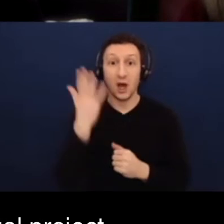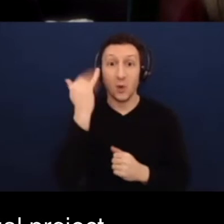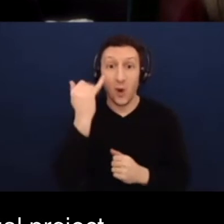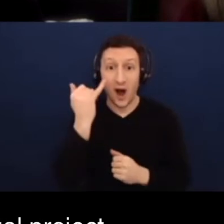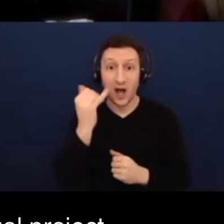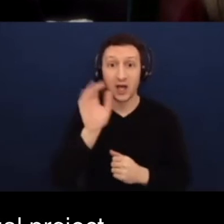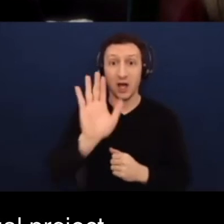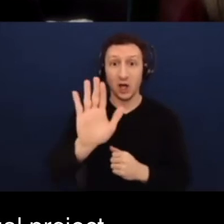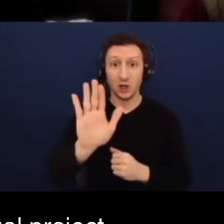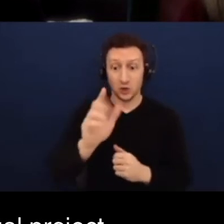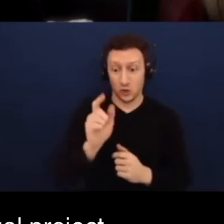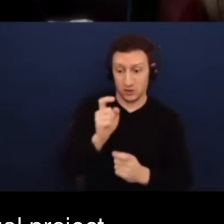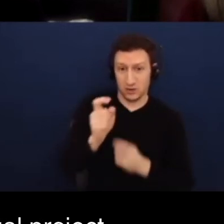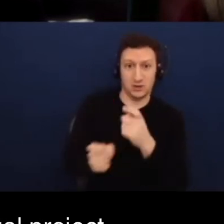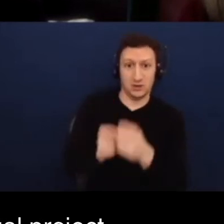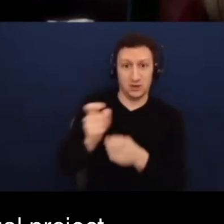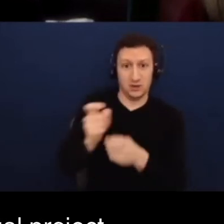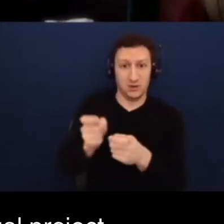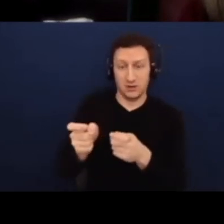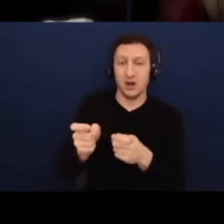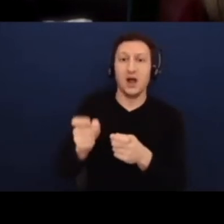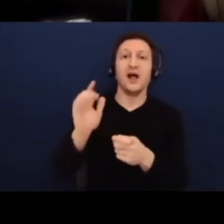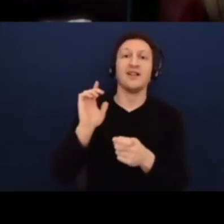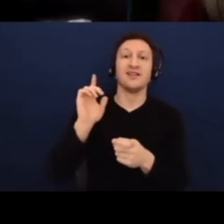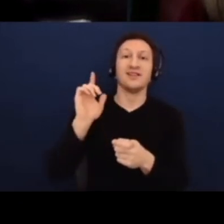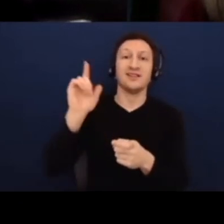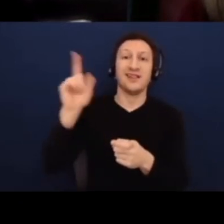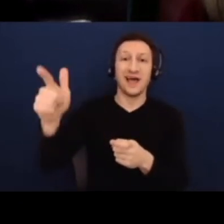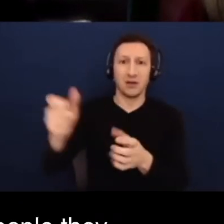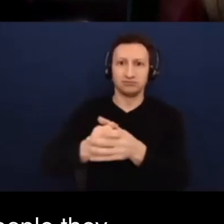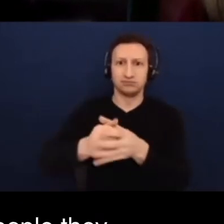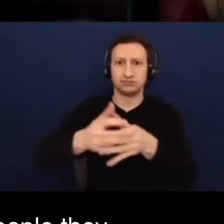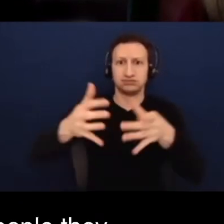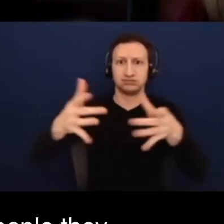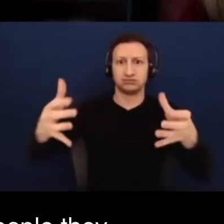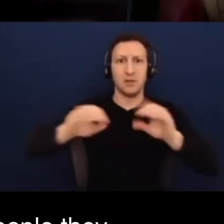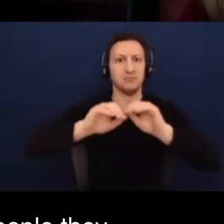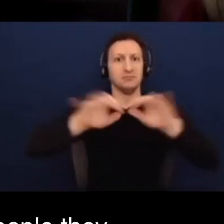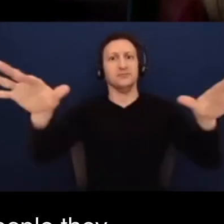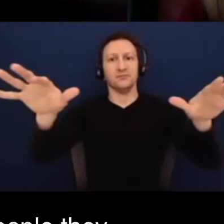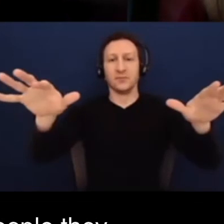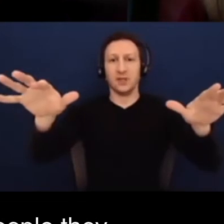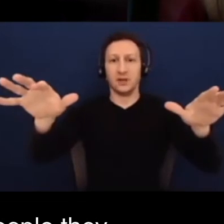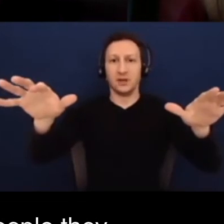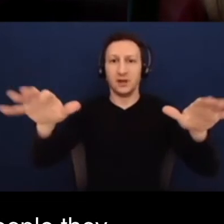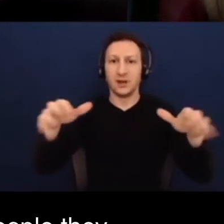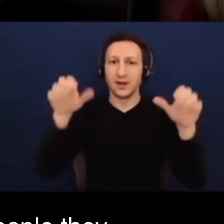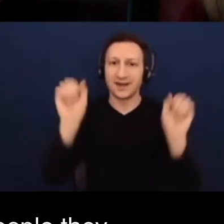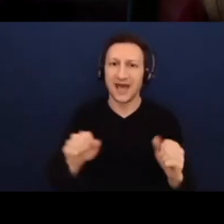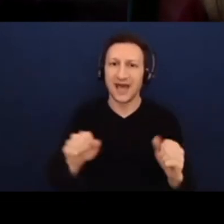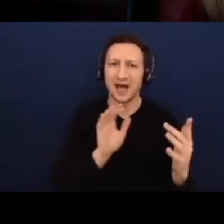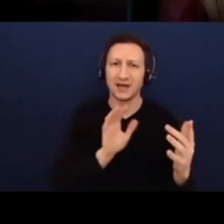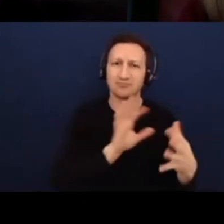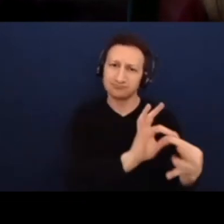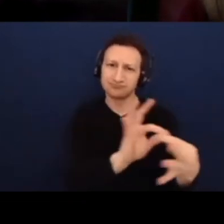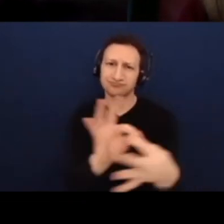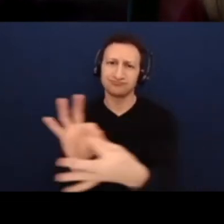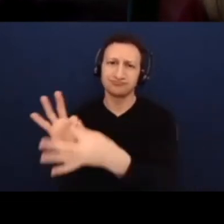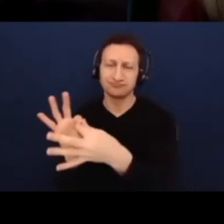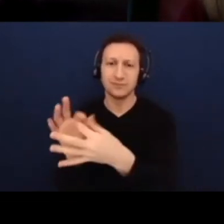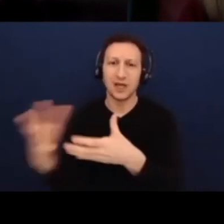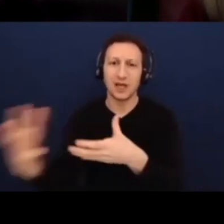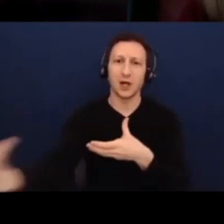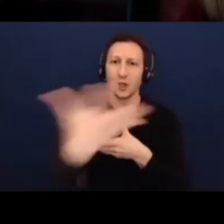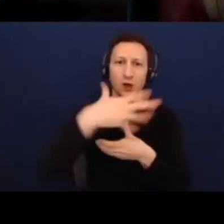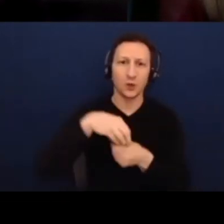project will reach further audiences should they keep this in mind and be able to tell other people they were part of that process. So that's how I